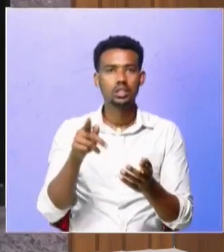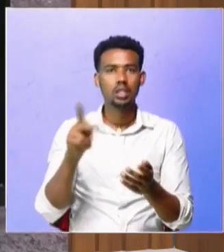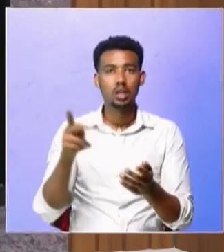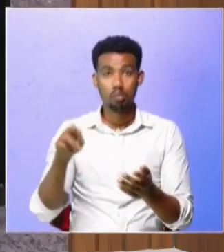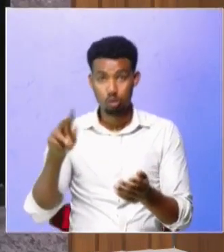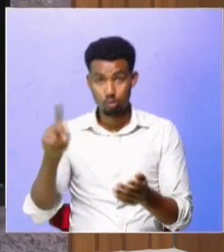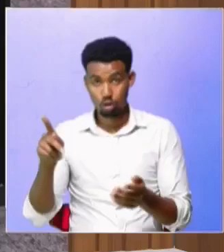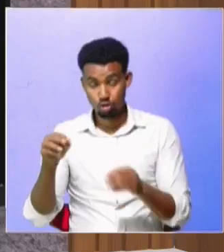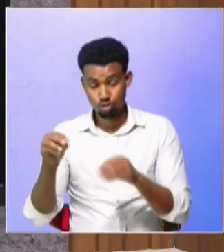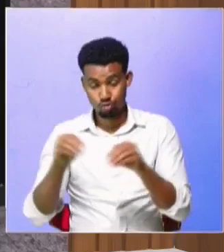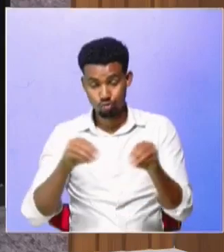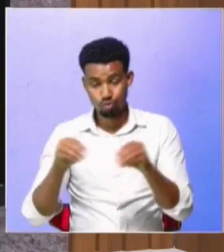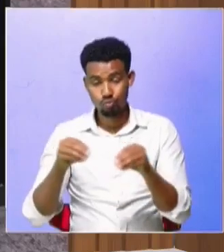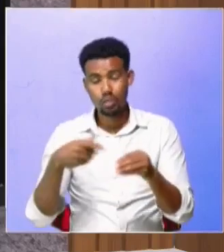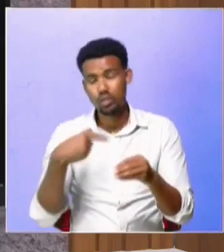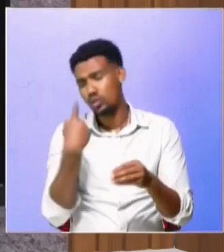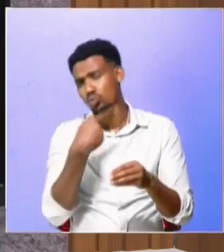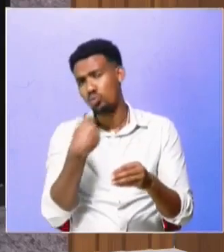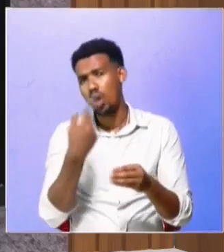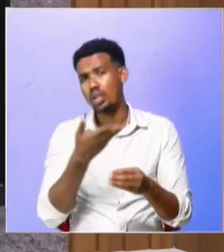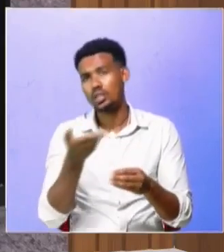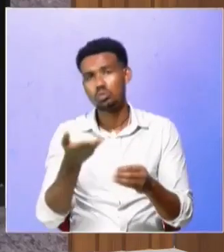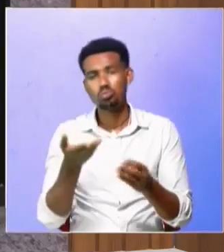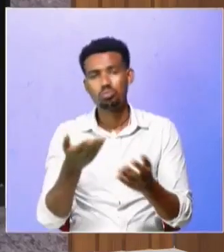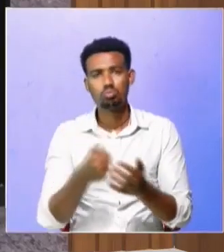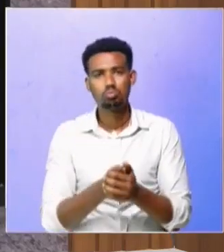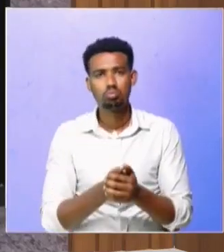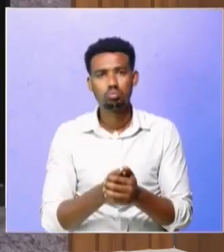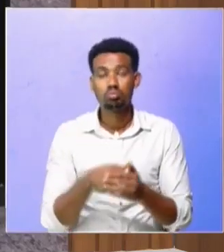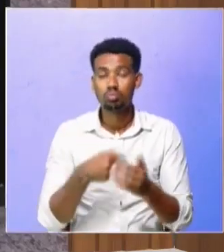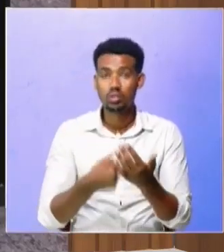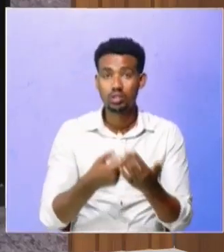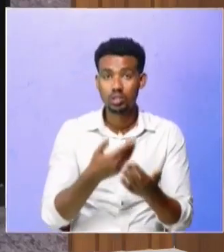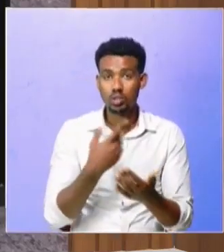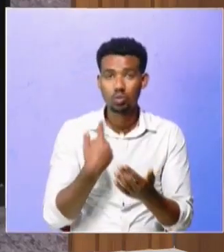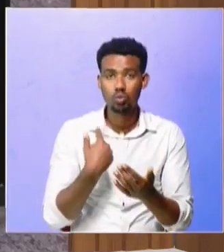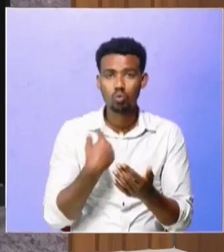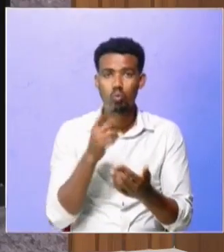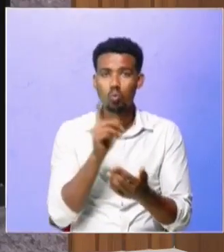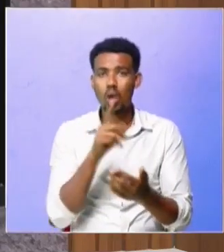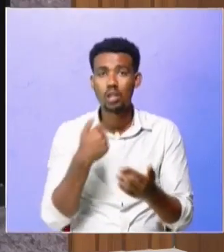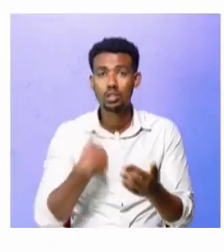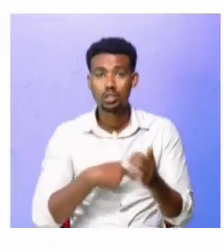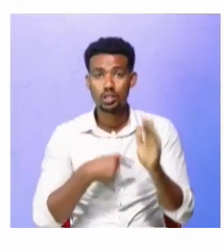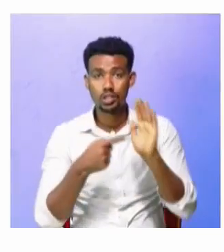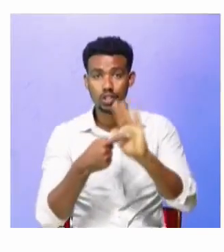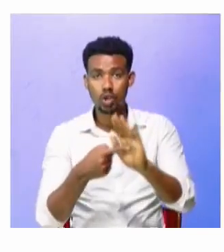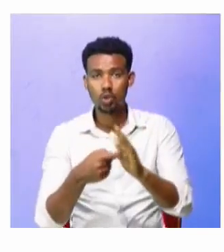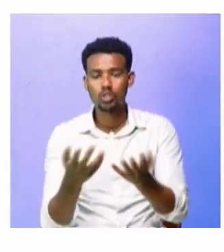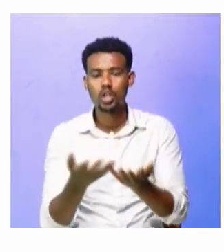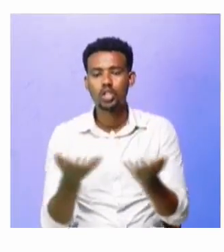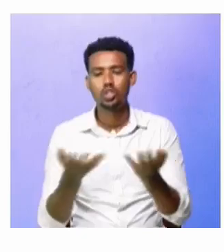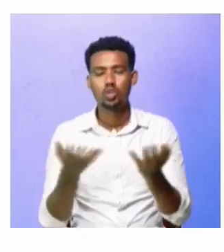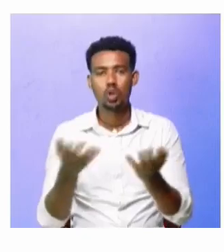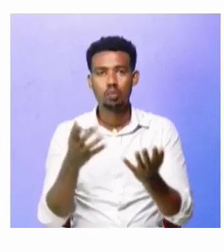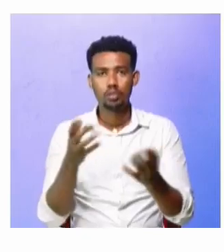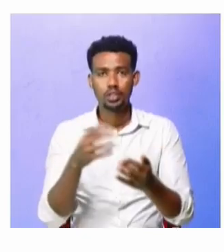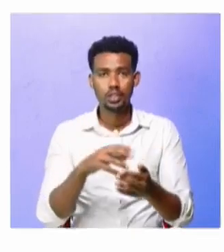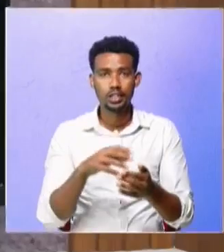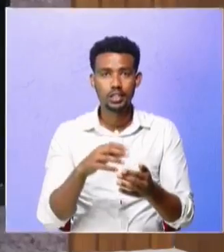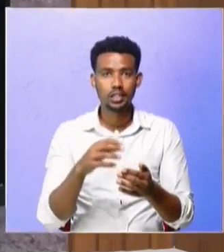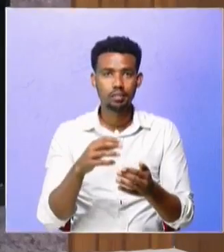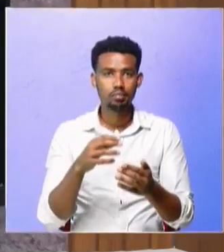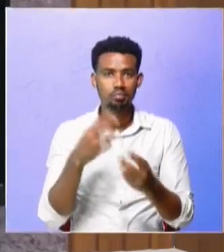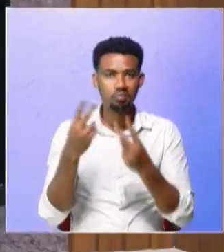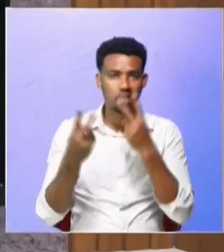of movement? Is it showing? Or cause? In this case, it is showing what? The instrument in which she traveled